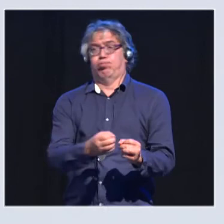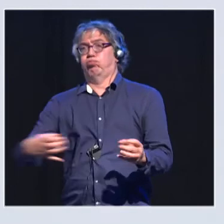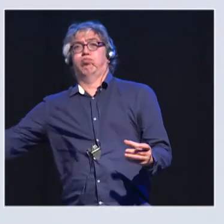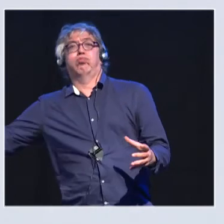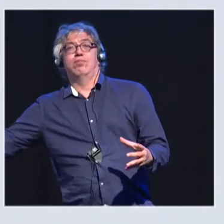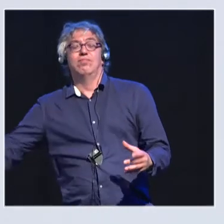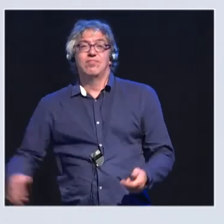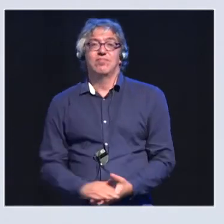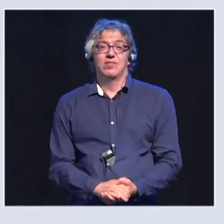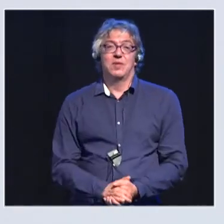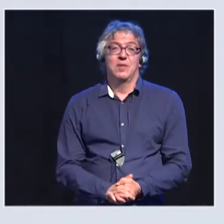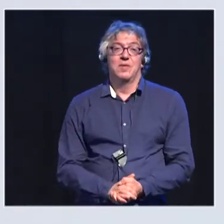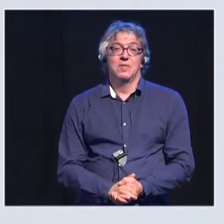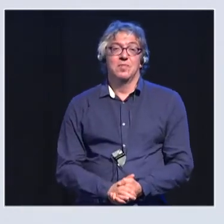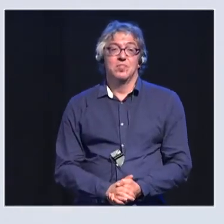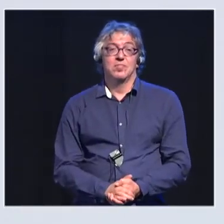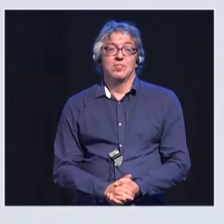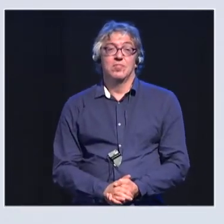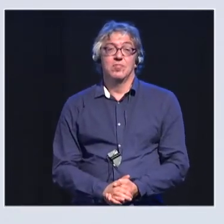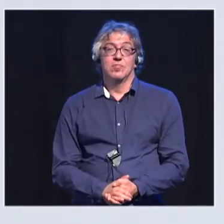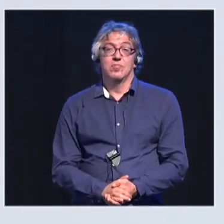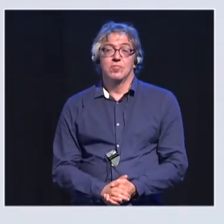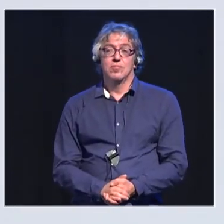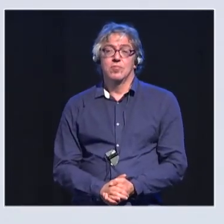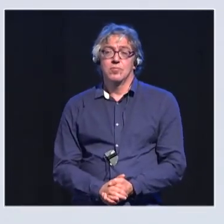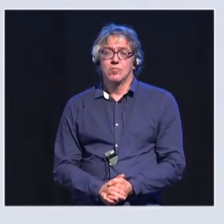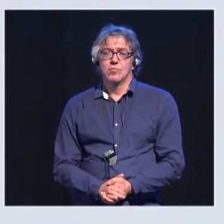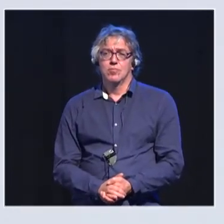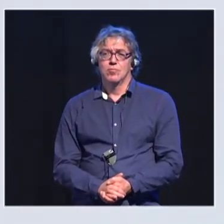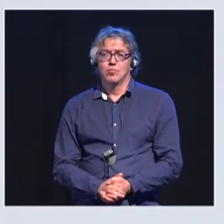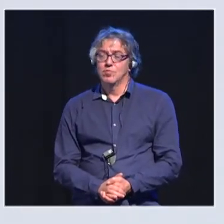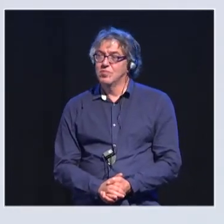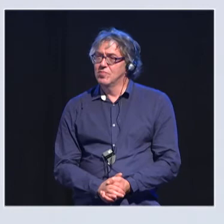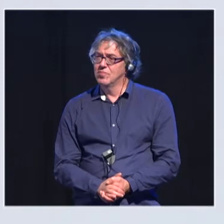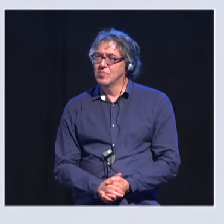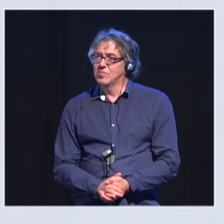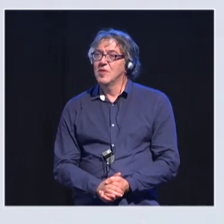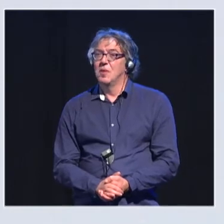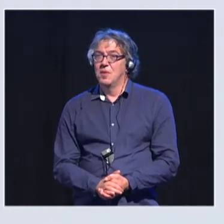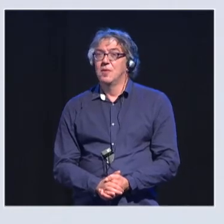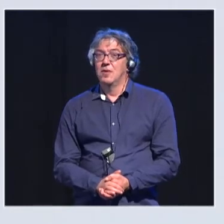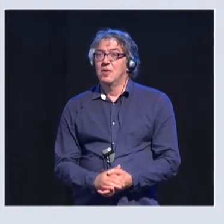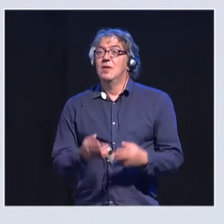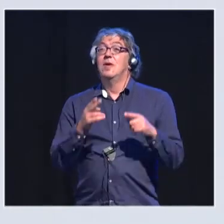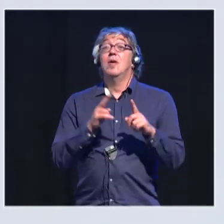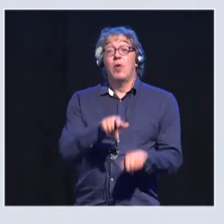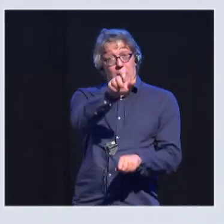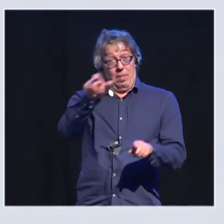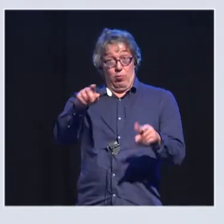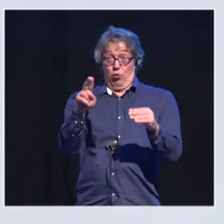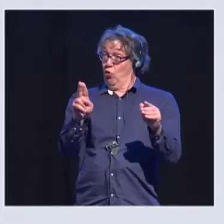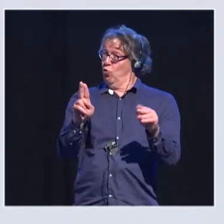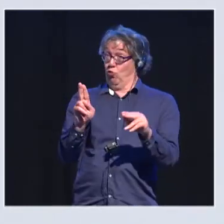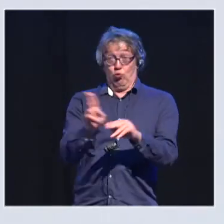those consumption volumes will increase, then cost per unit have to decrease. But we can